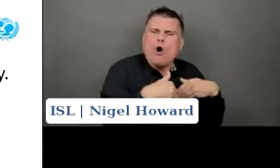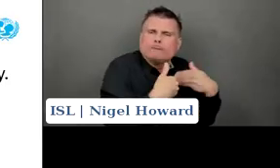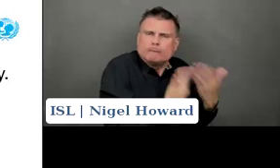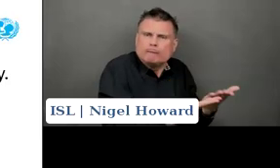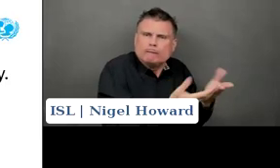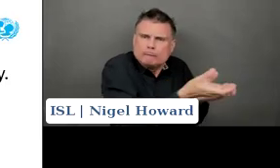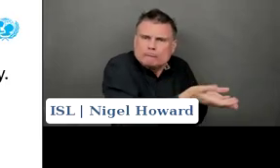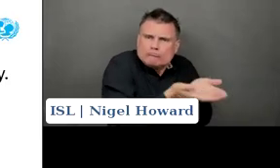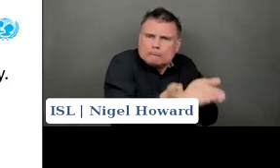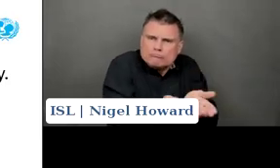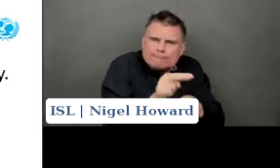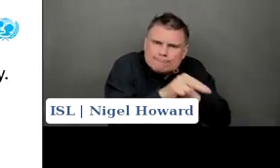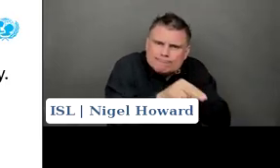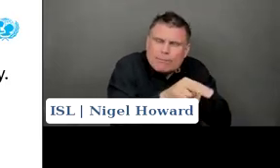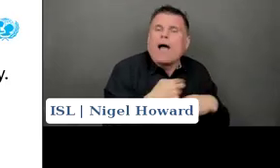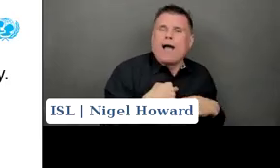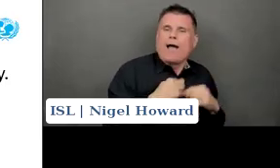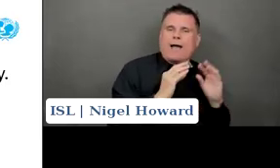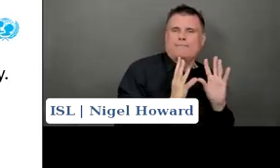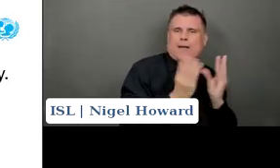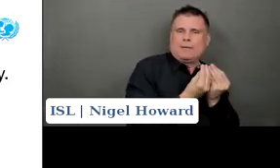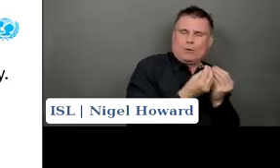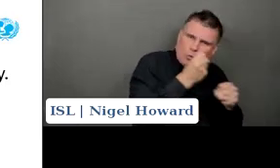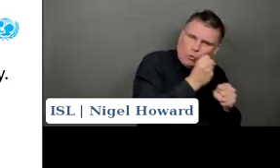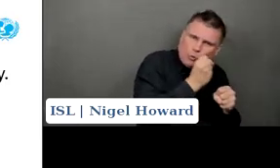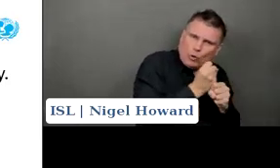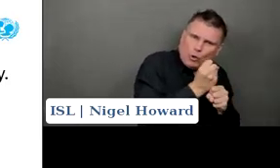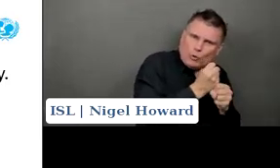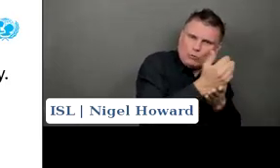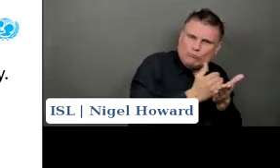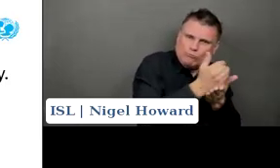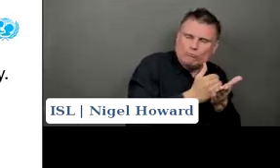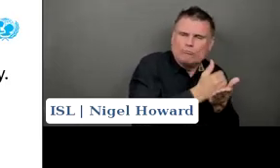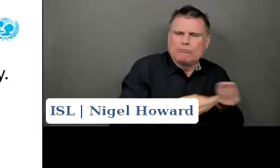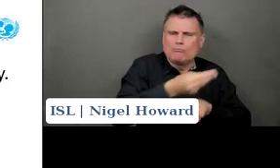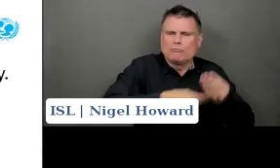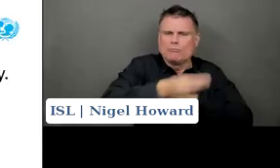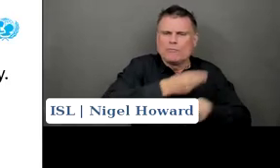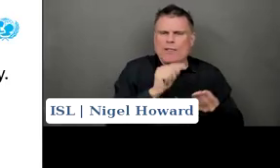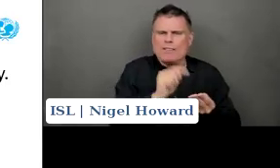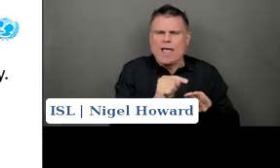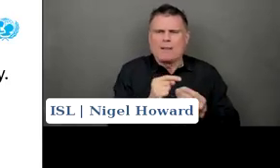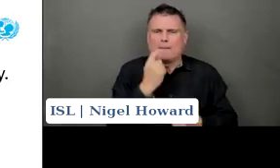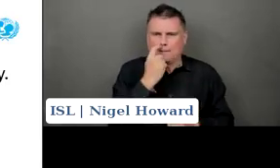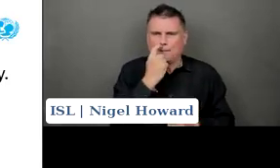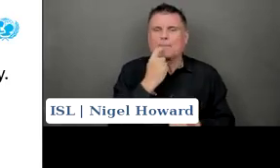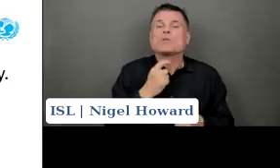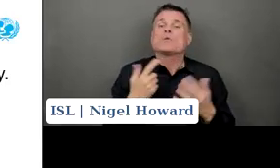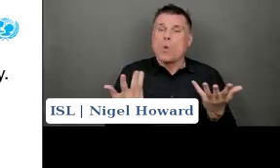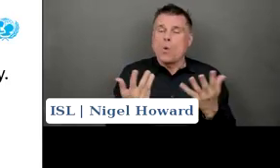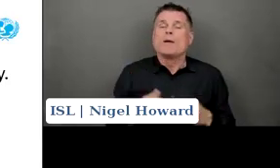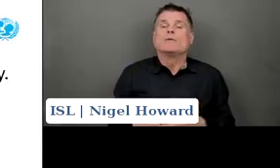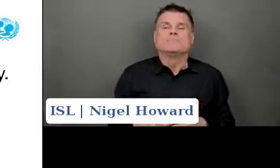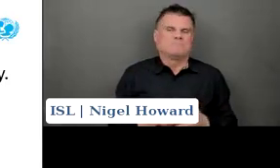by providing space and time for both parents, for example, to be caregivers. Legal and policy support, which are